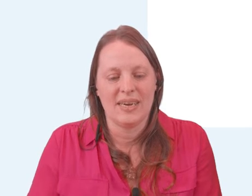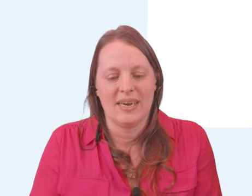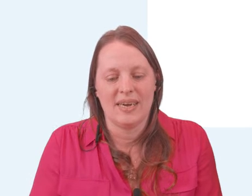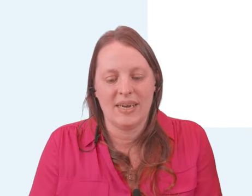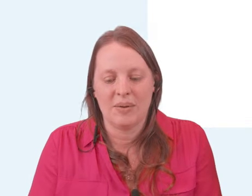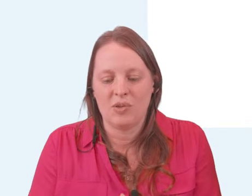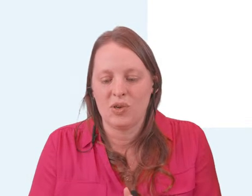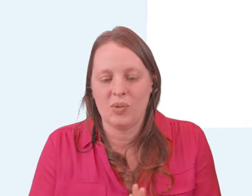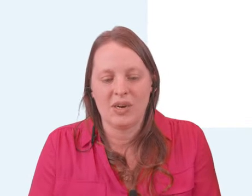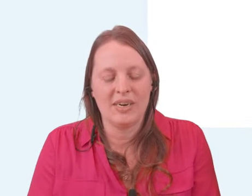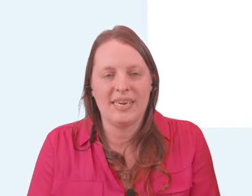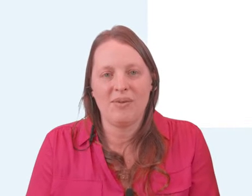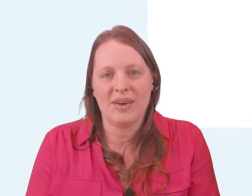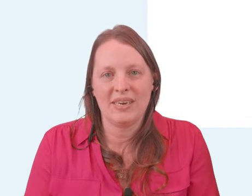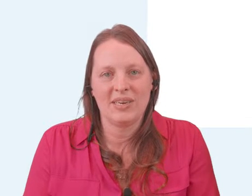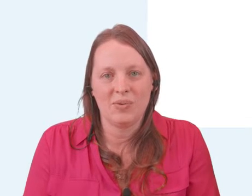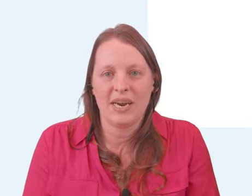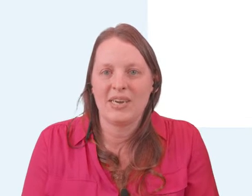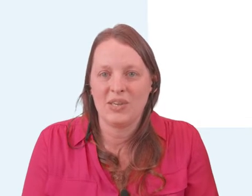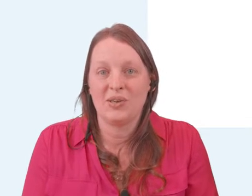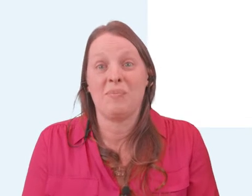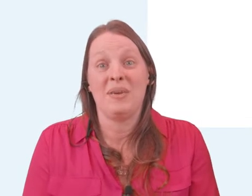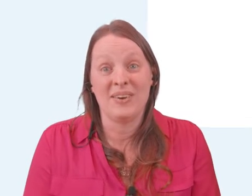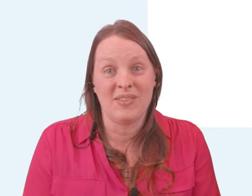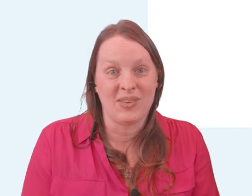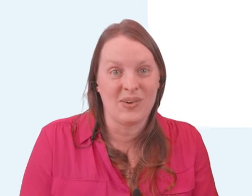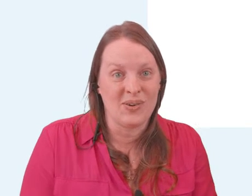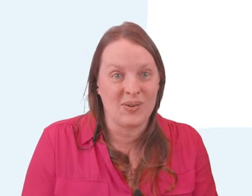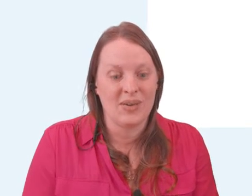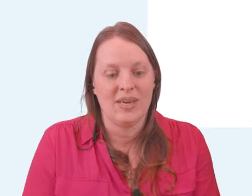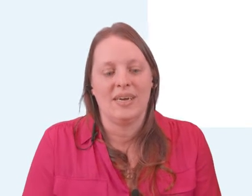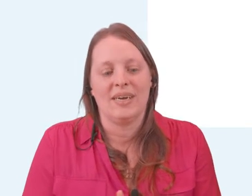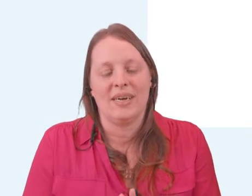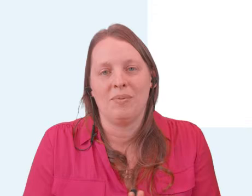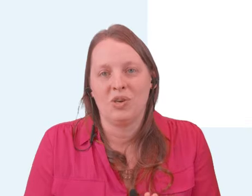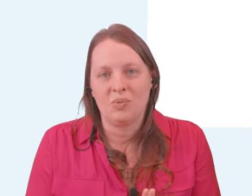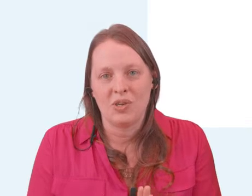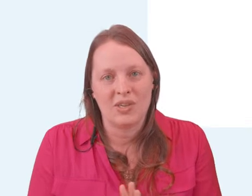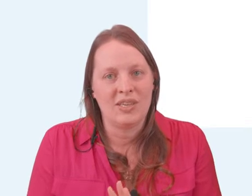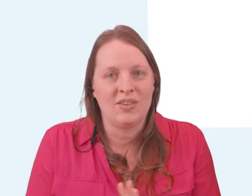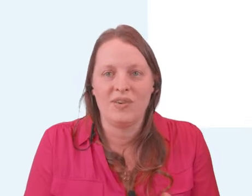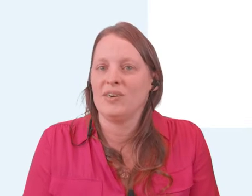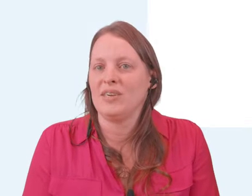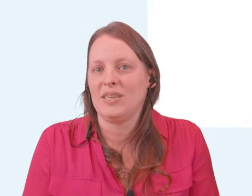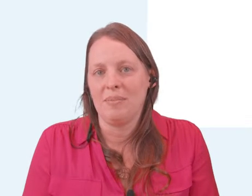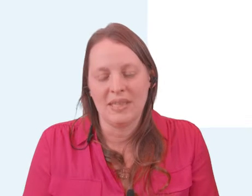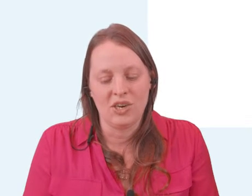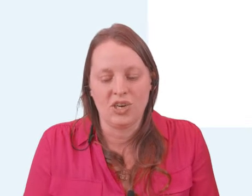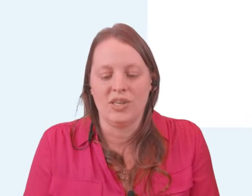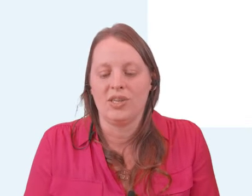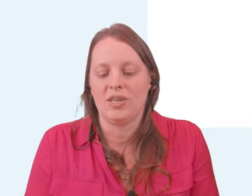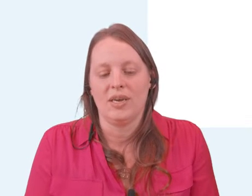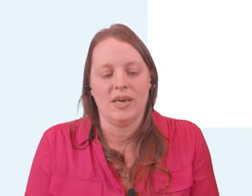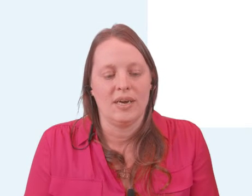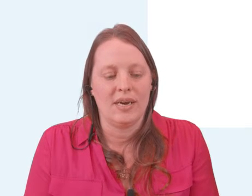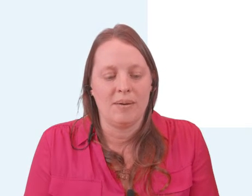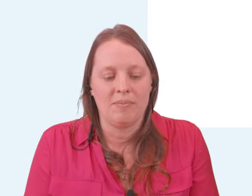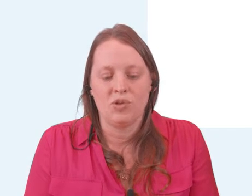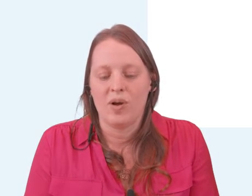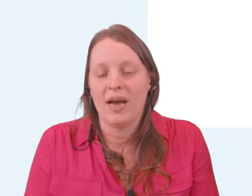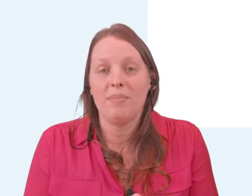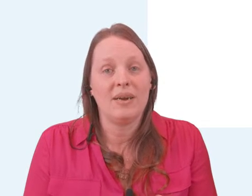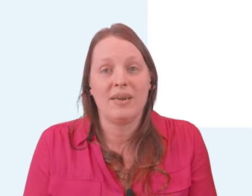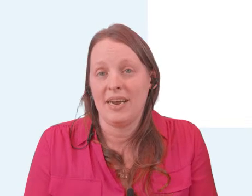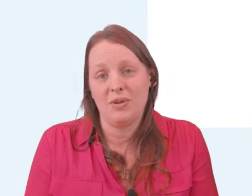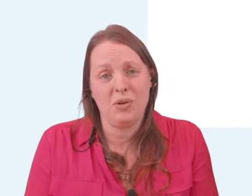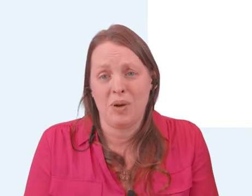sense. So we're going to get right into what I consider the meat of this article, which was these various simulations.